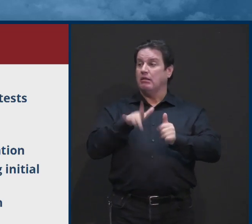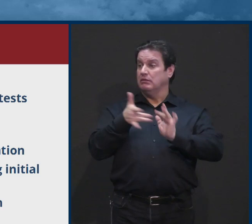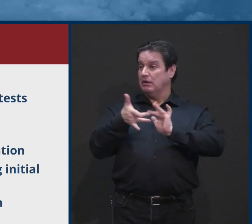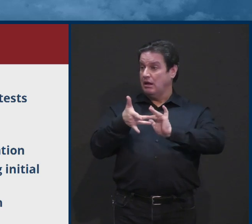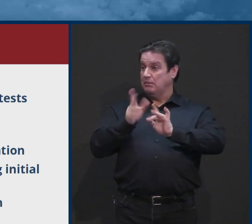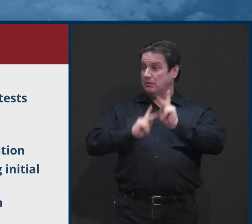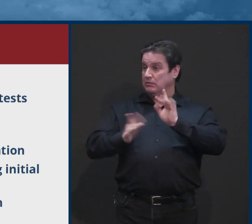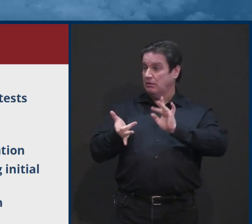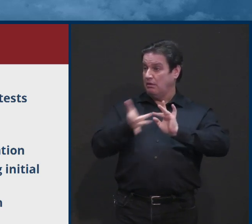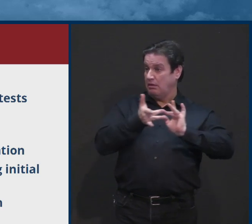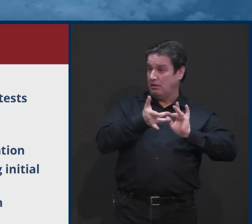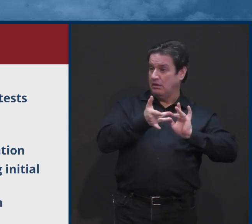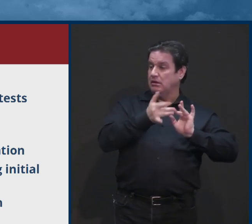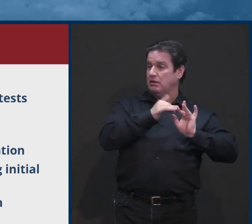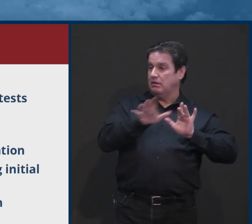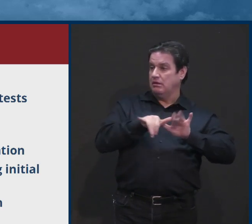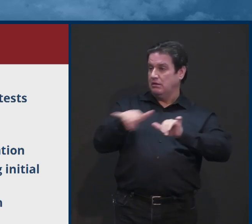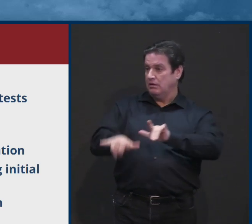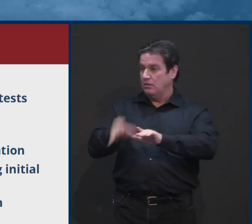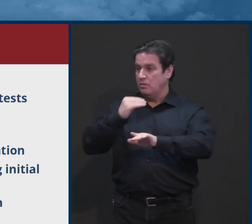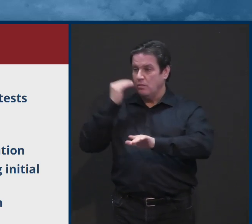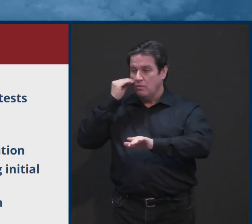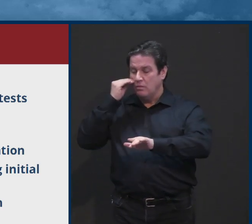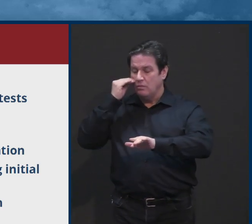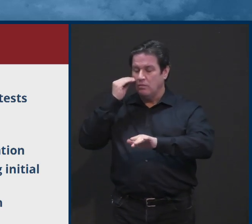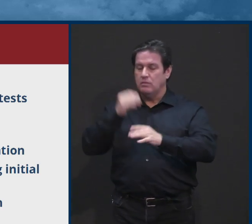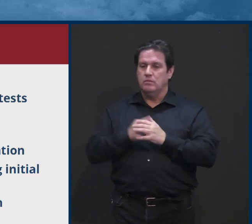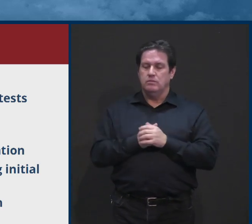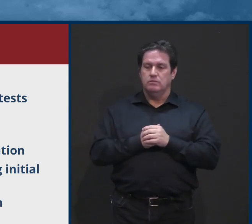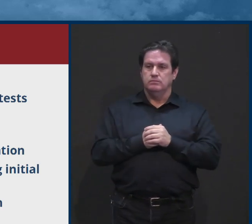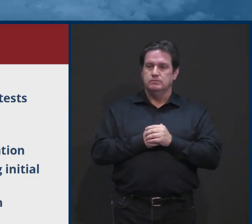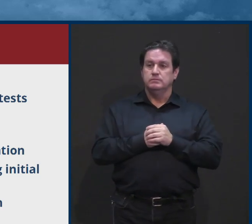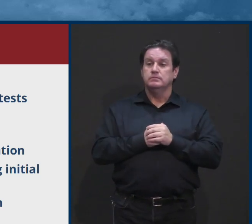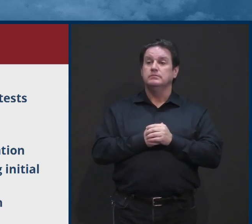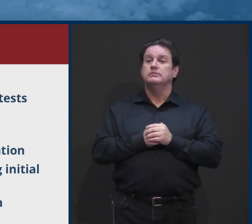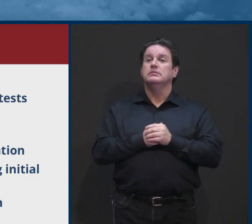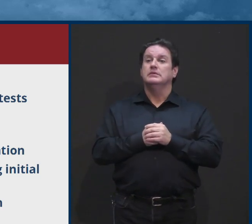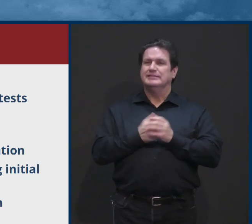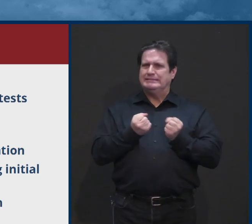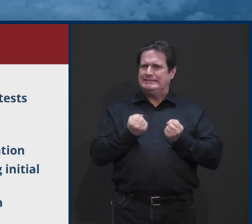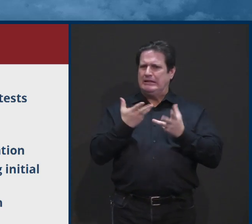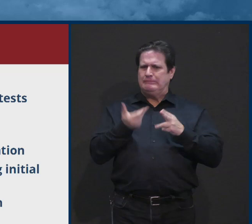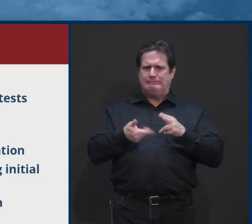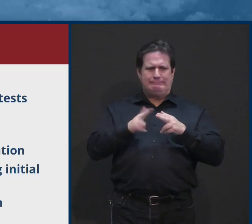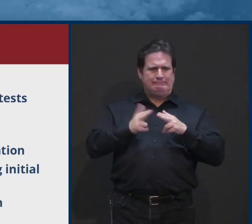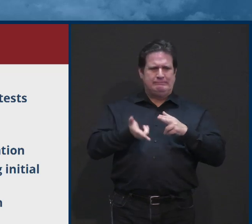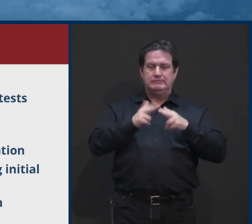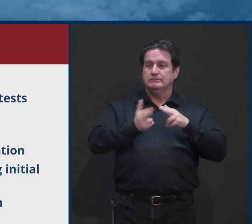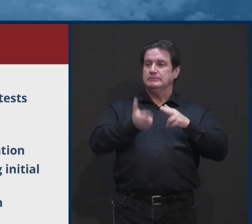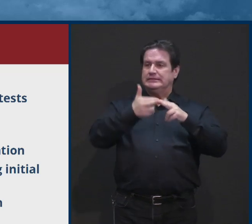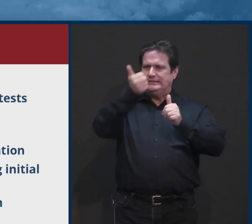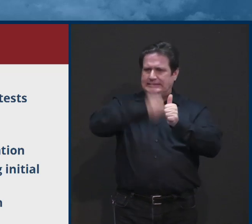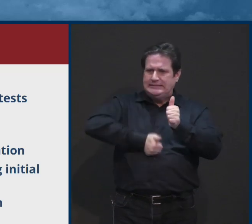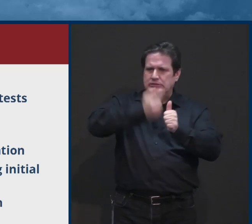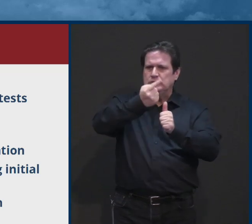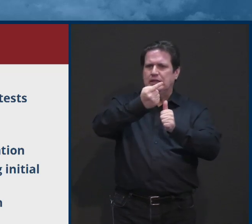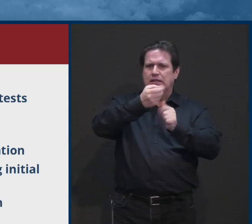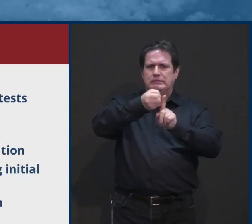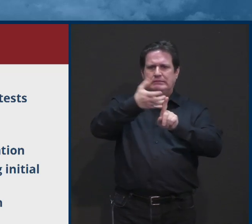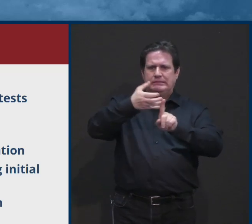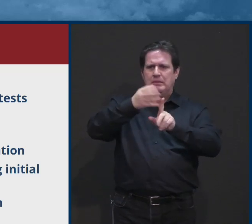quarantine. However, because the cases have increased by so much, and each case now has